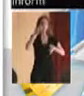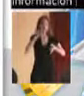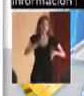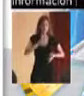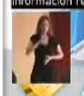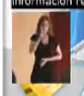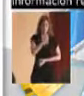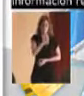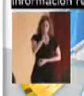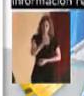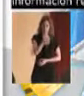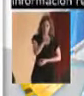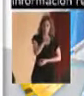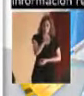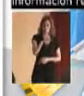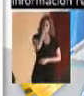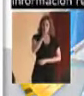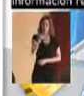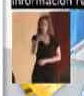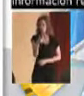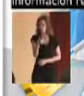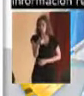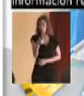managing information.